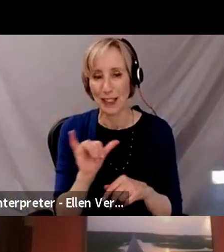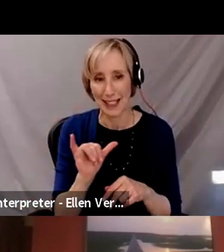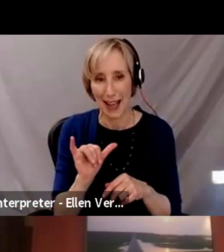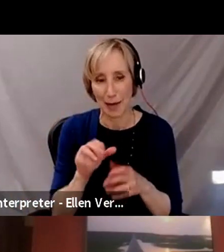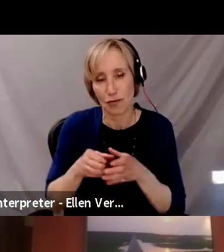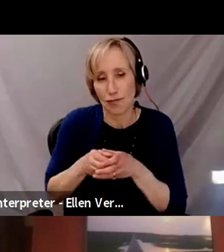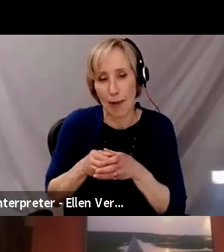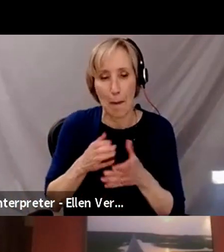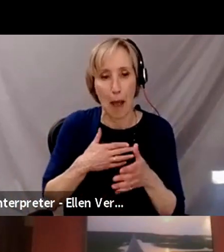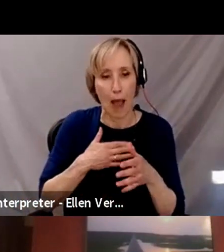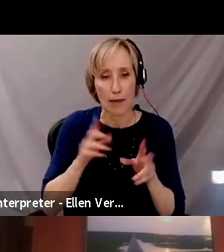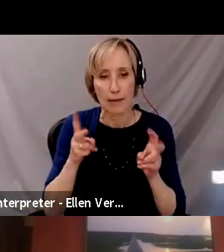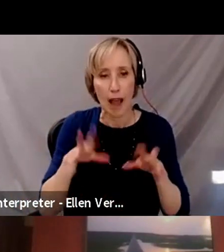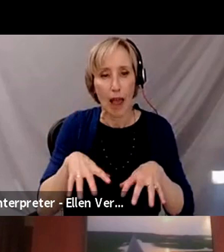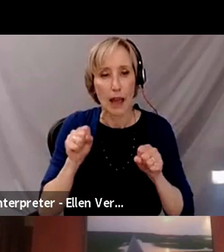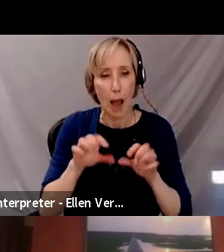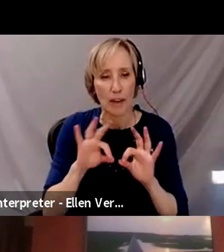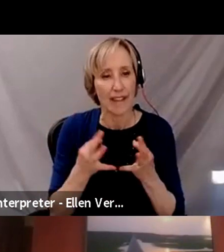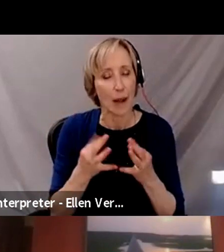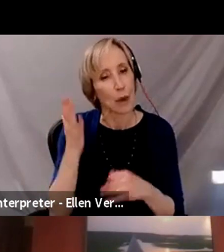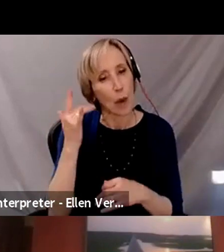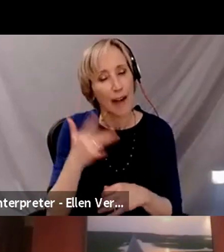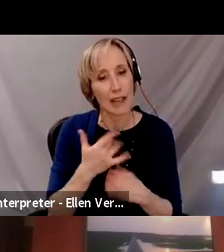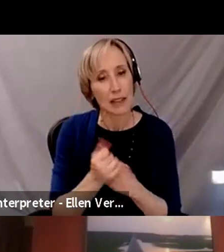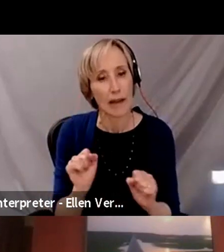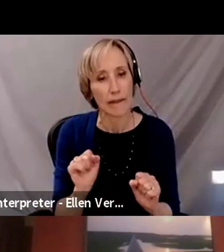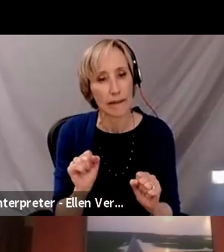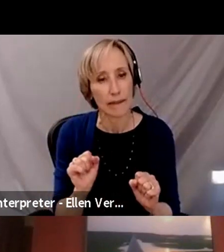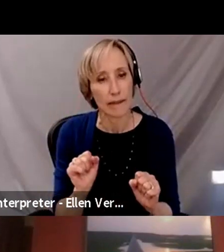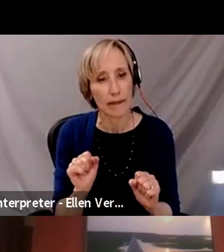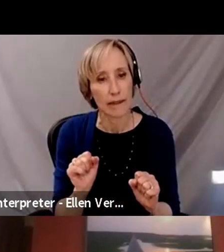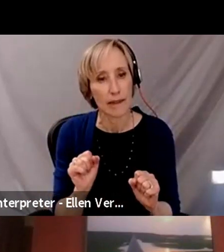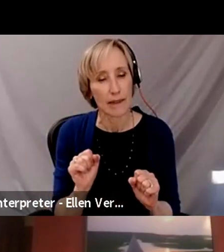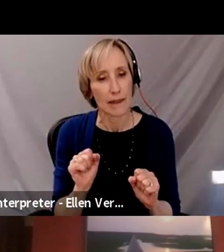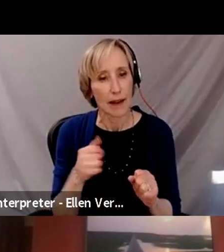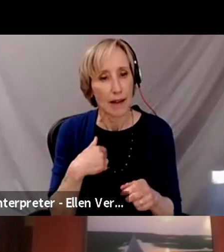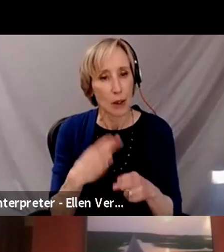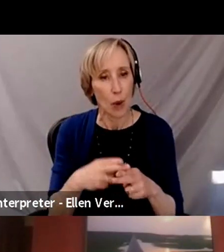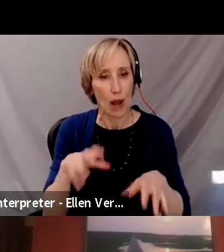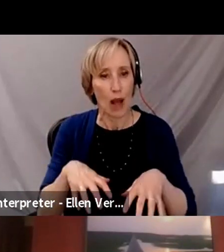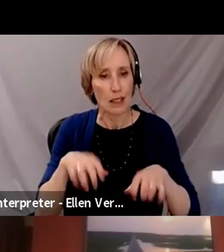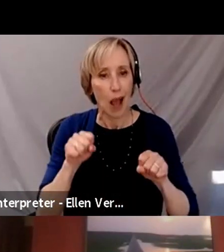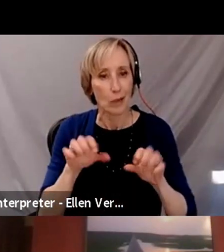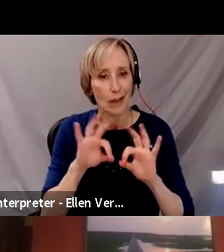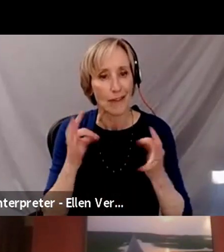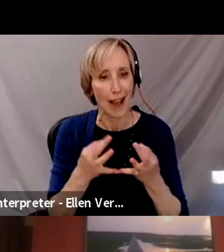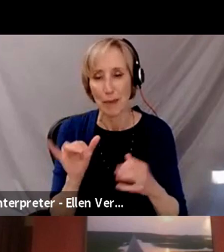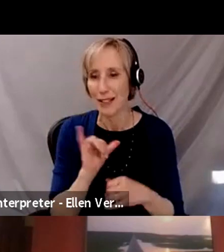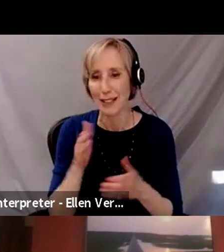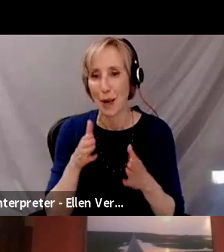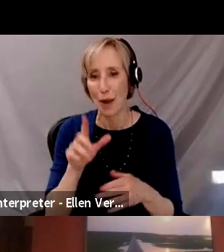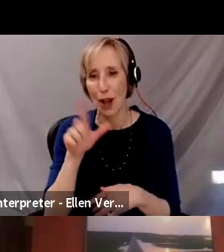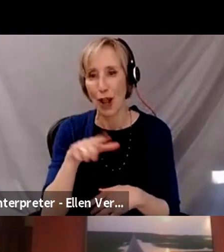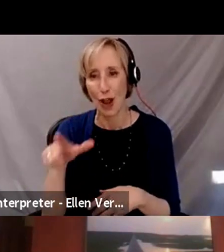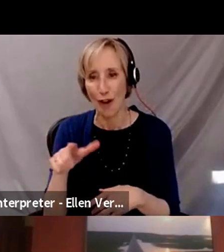So we need that safety. I think of it as an adopted family in the way that Lorelei expressed.